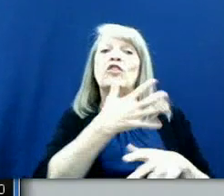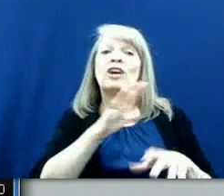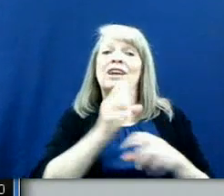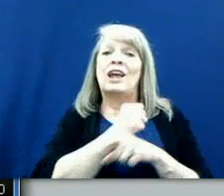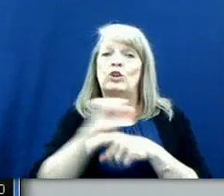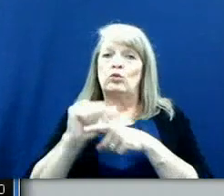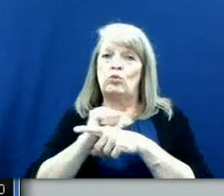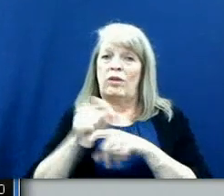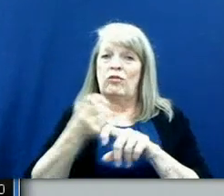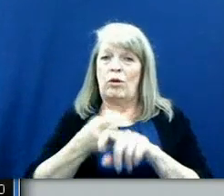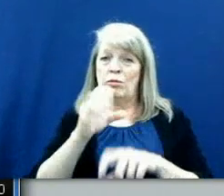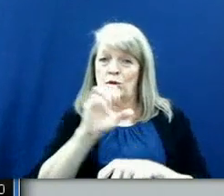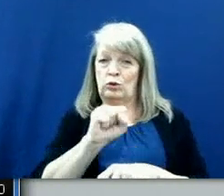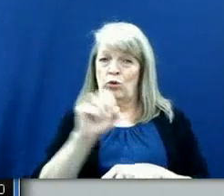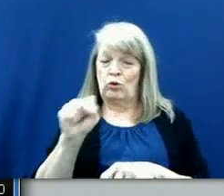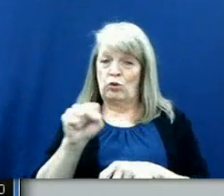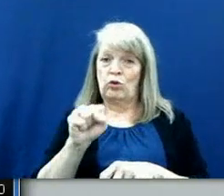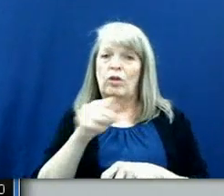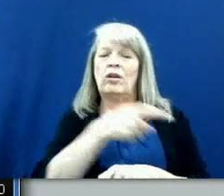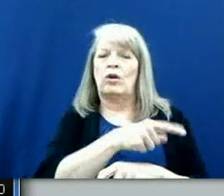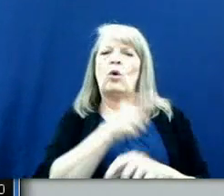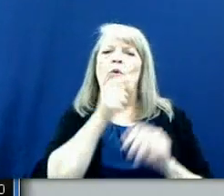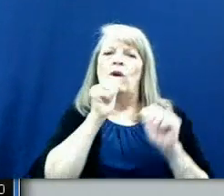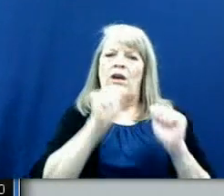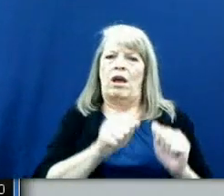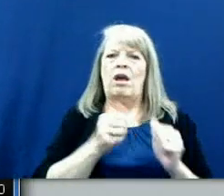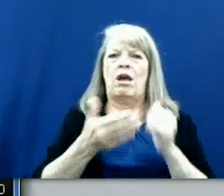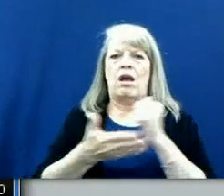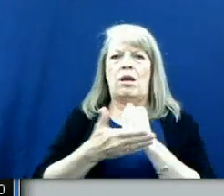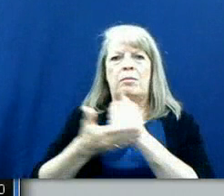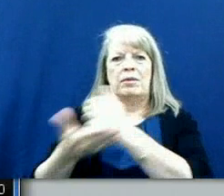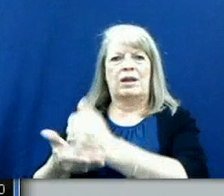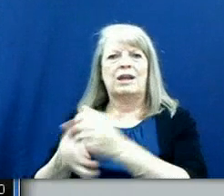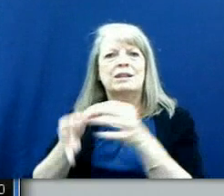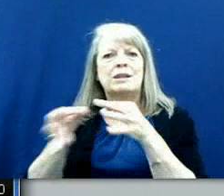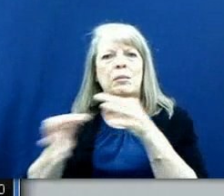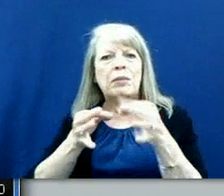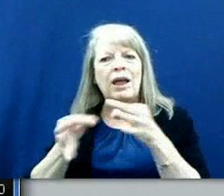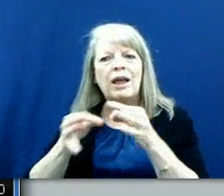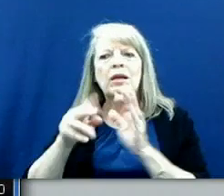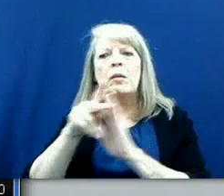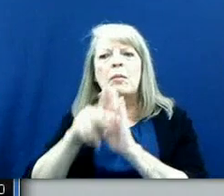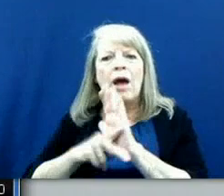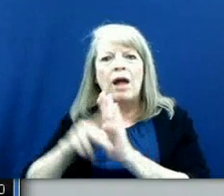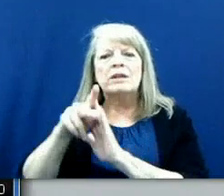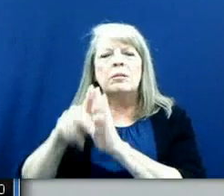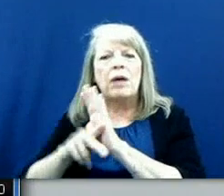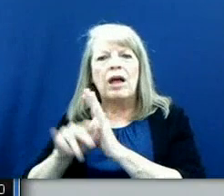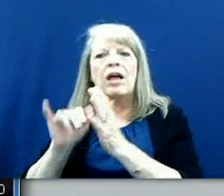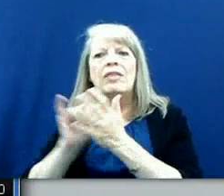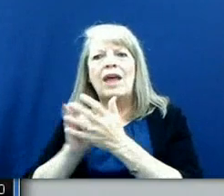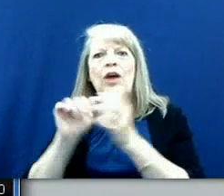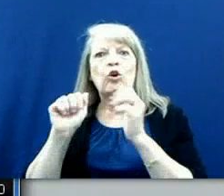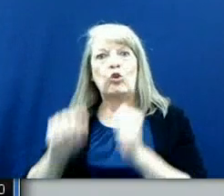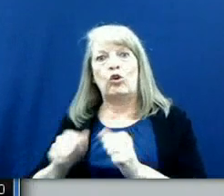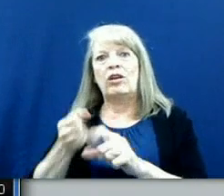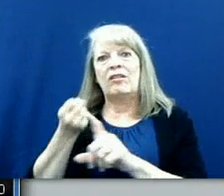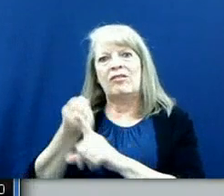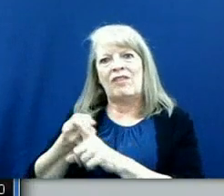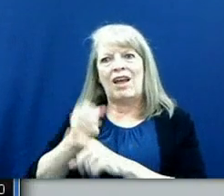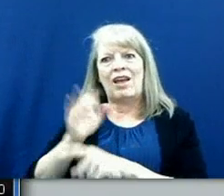help explain the policies which affect benefits checks.